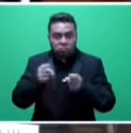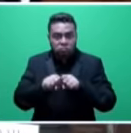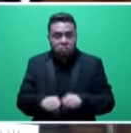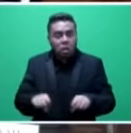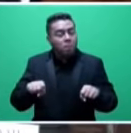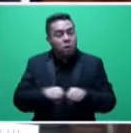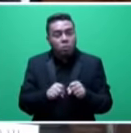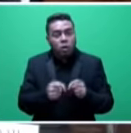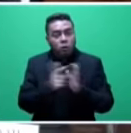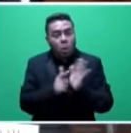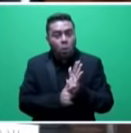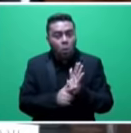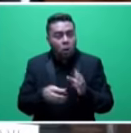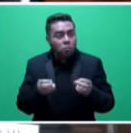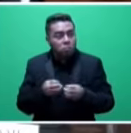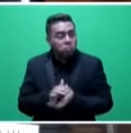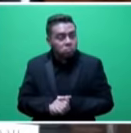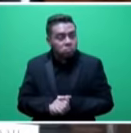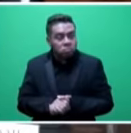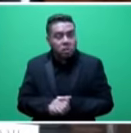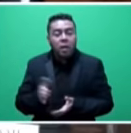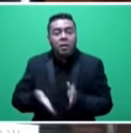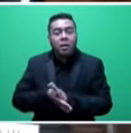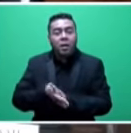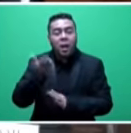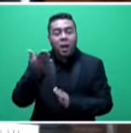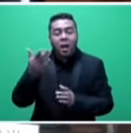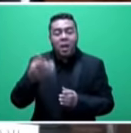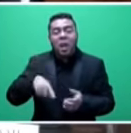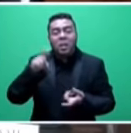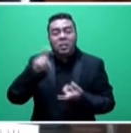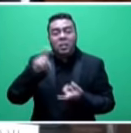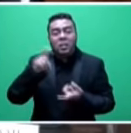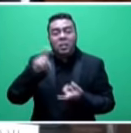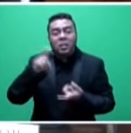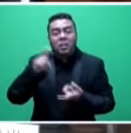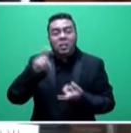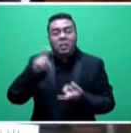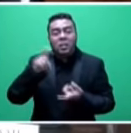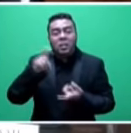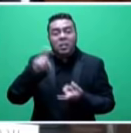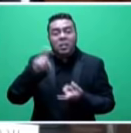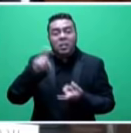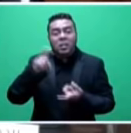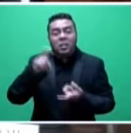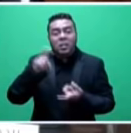dilapidated infrastructure, weak institutions, and the high debt to GDP ratio are